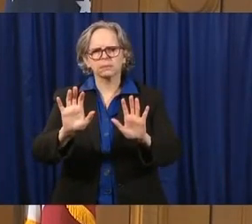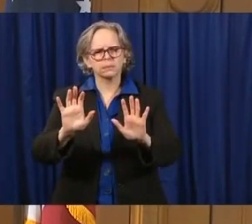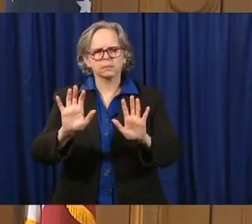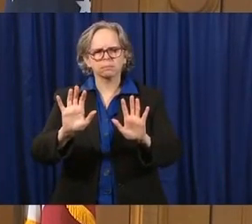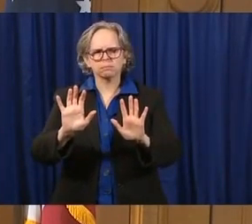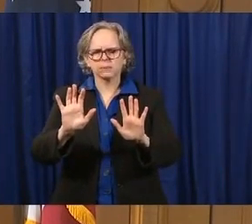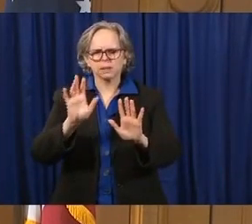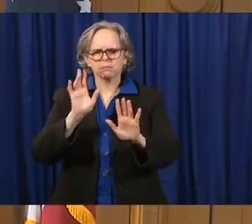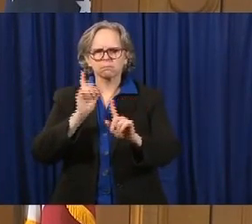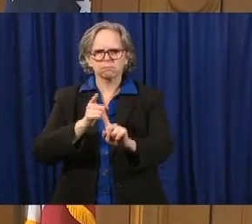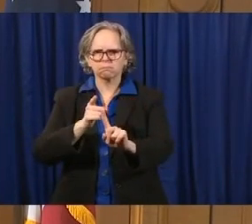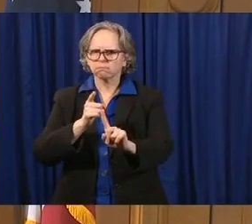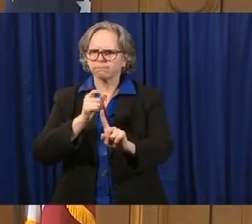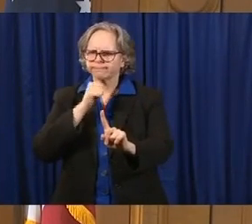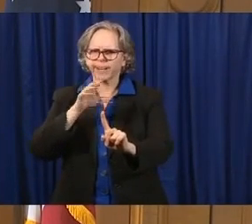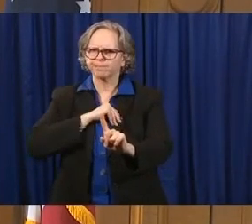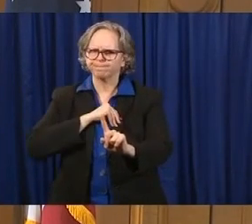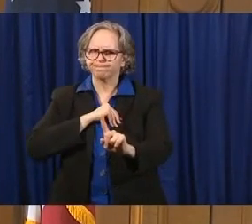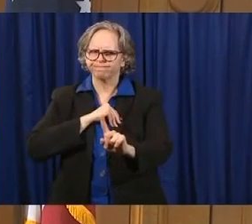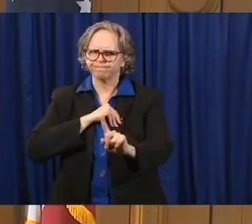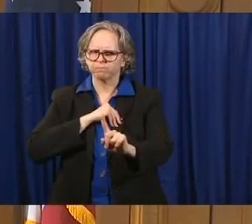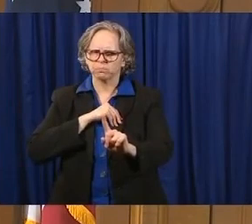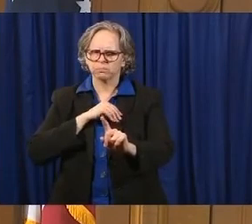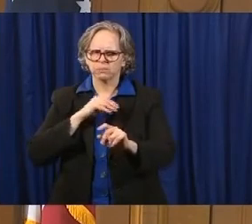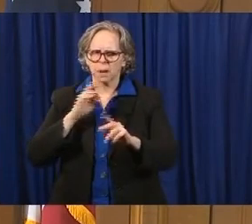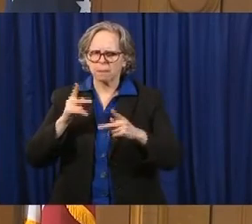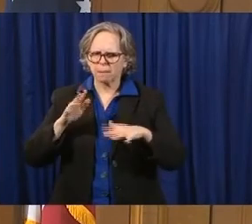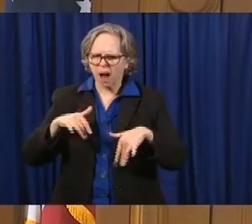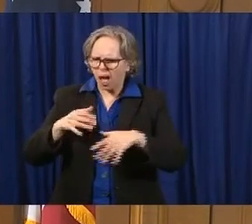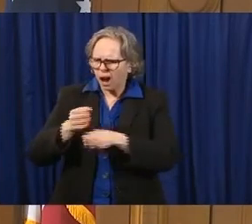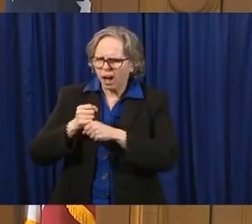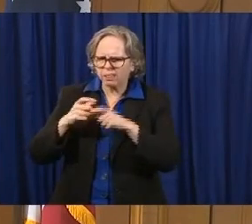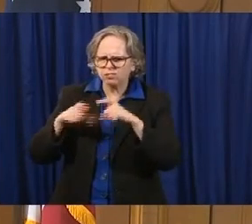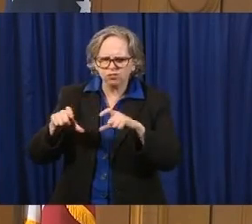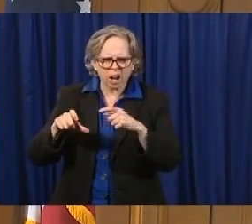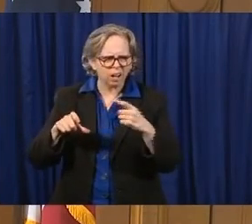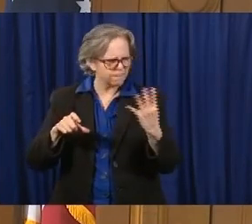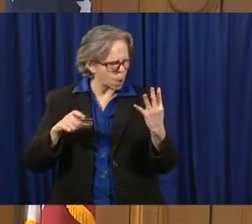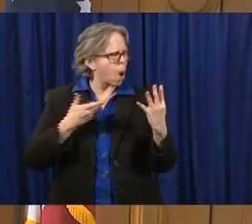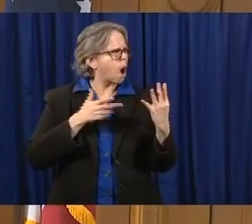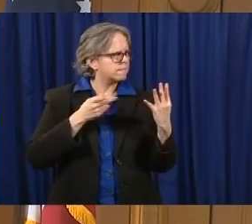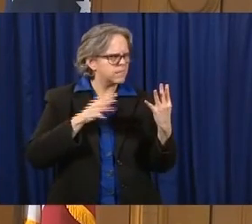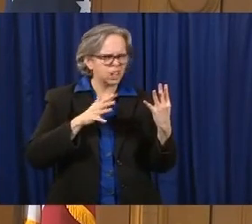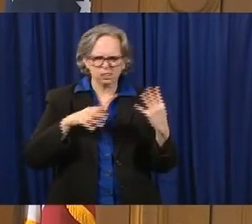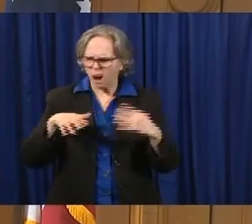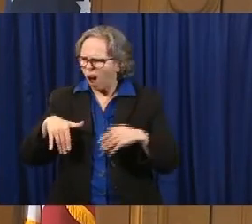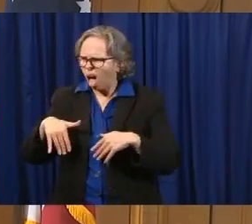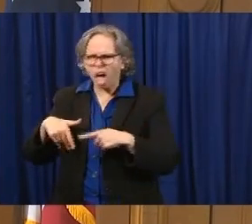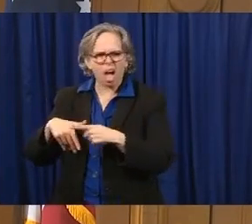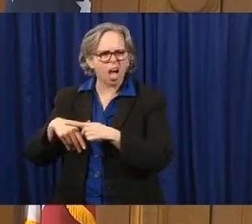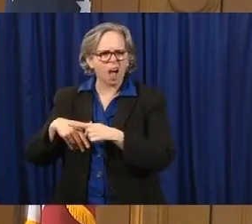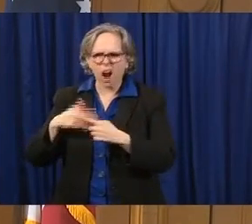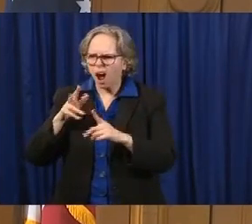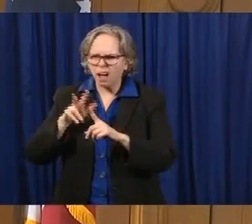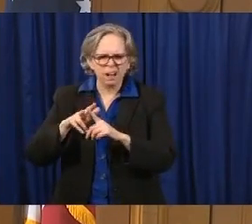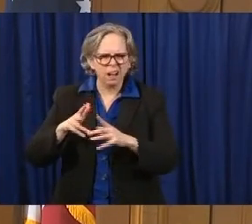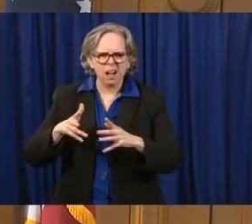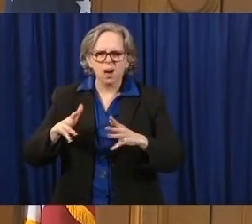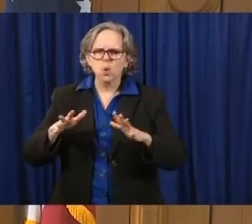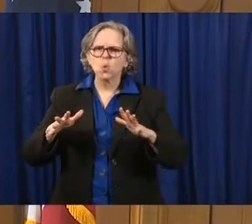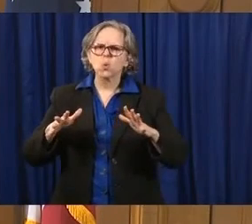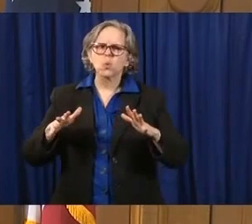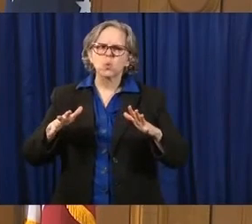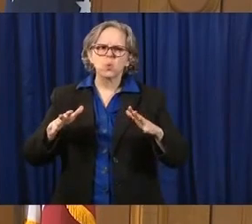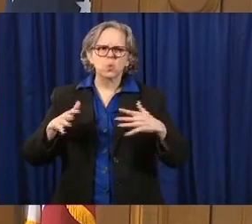line, for those of you who are not getting your check or you weren't able to get into the system, I don't think you want to